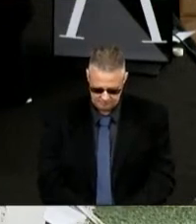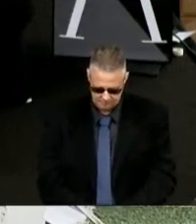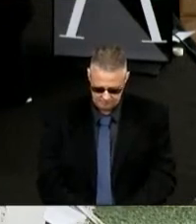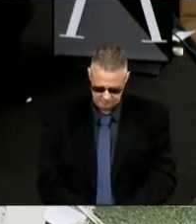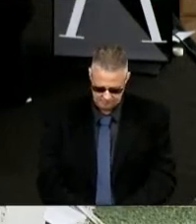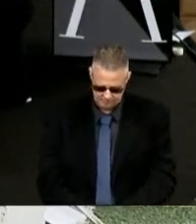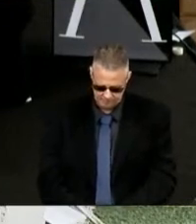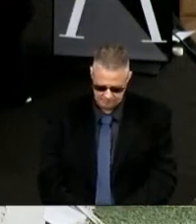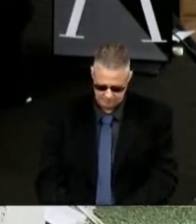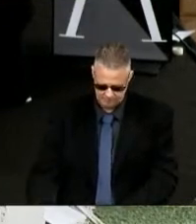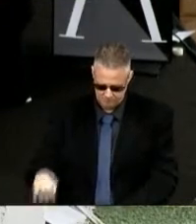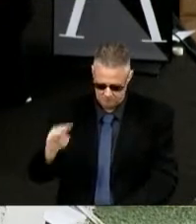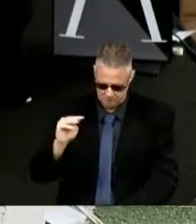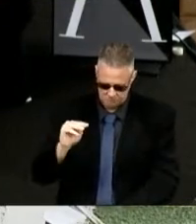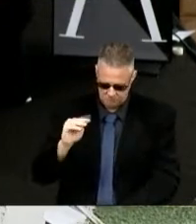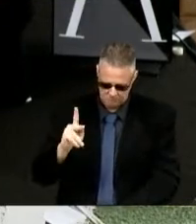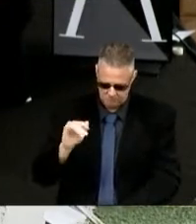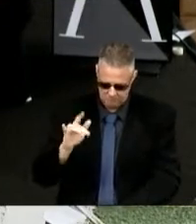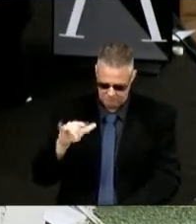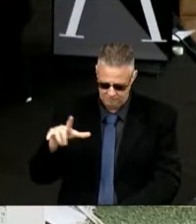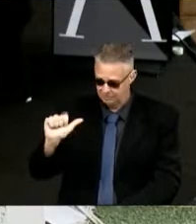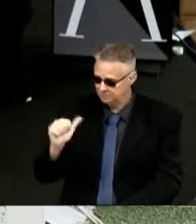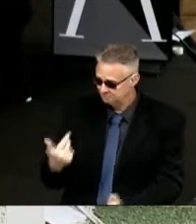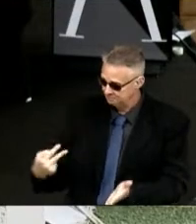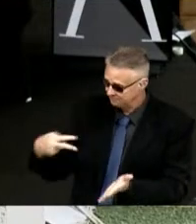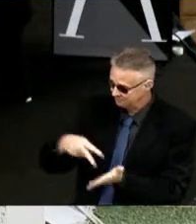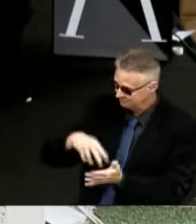Michaela, stand up and give a wave.